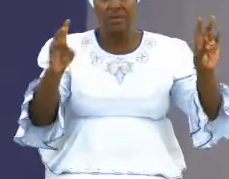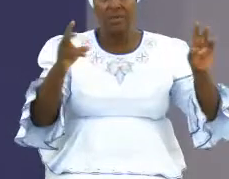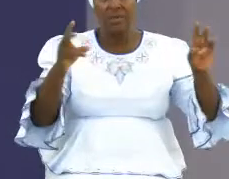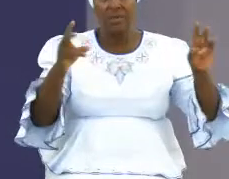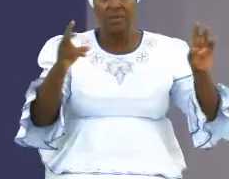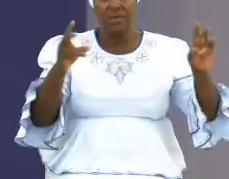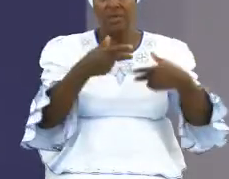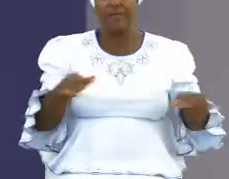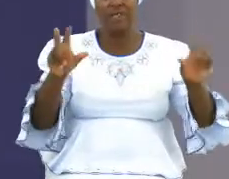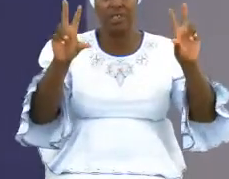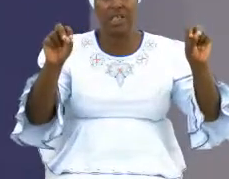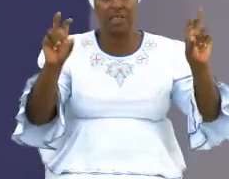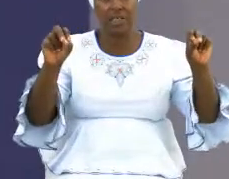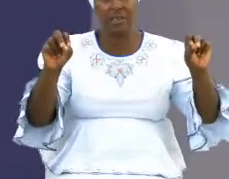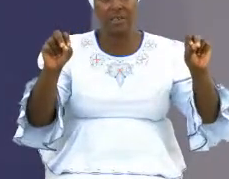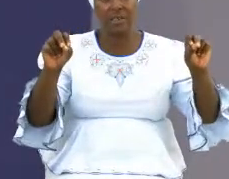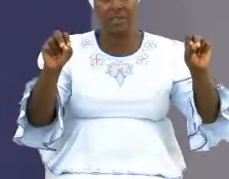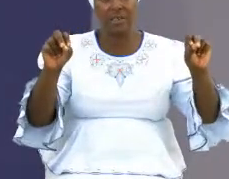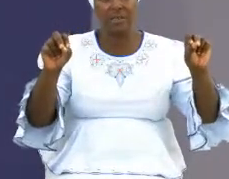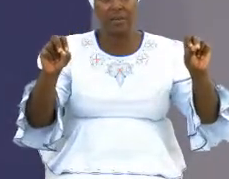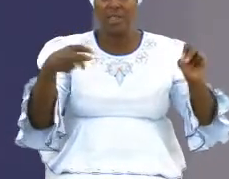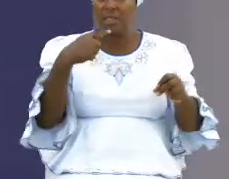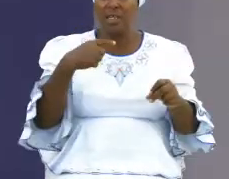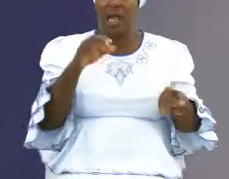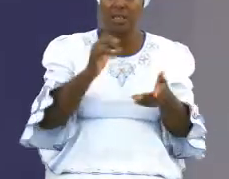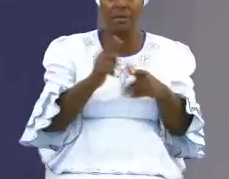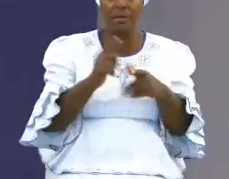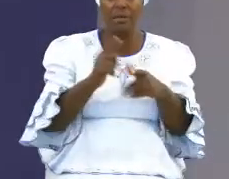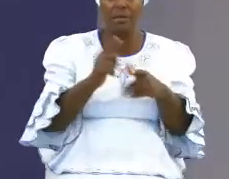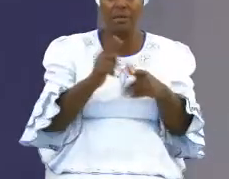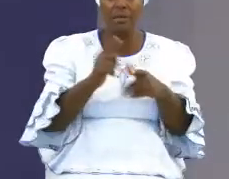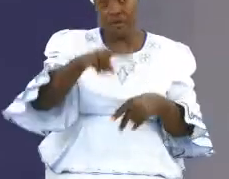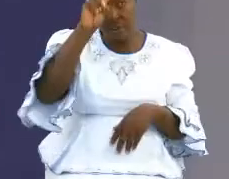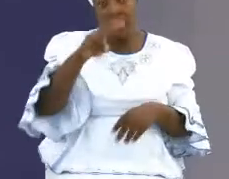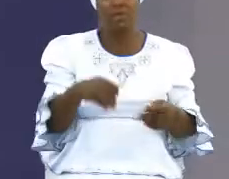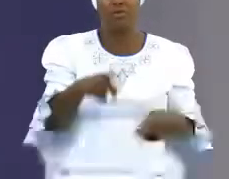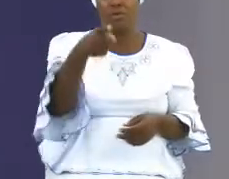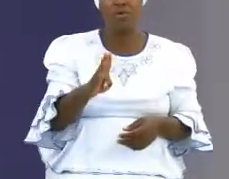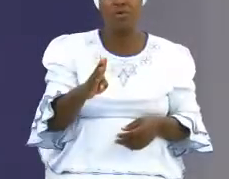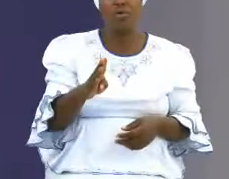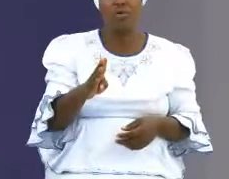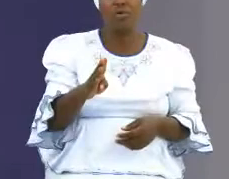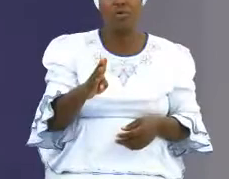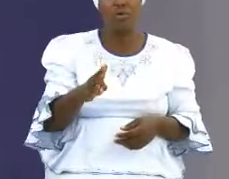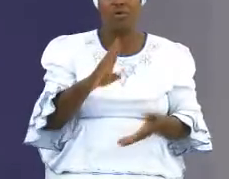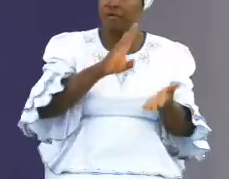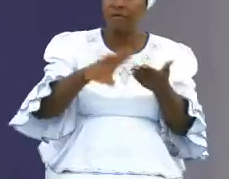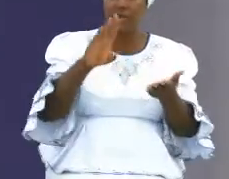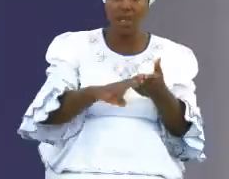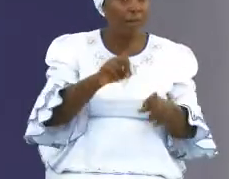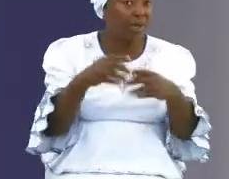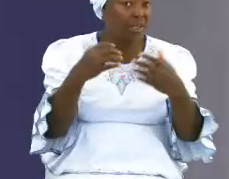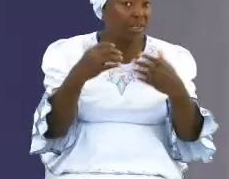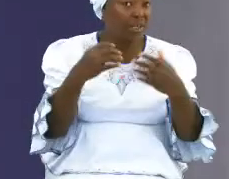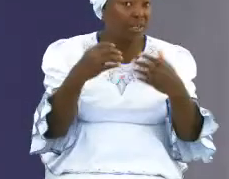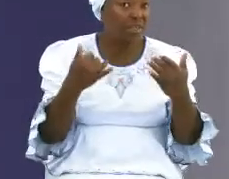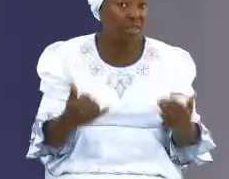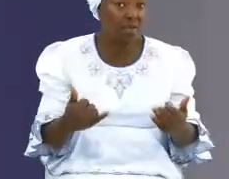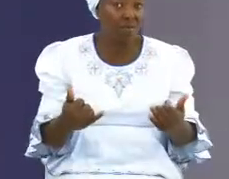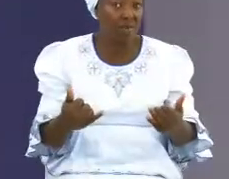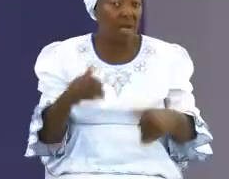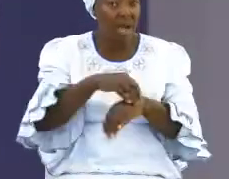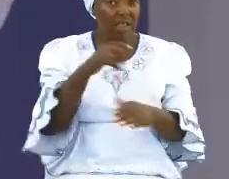us, and the times of this ignorance God winked at. But now, at this very